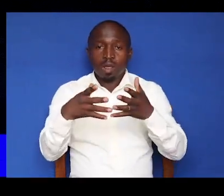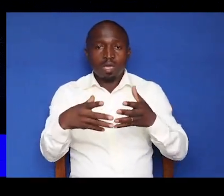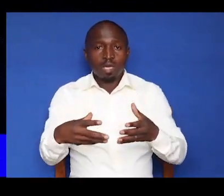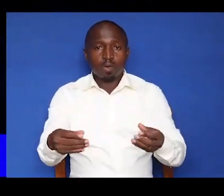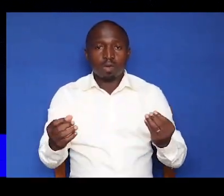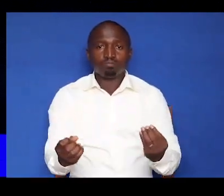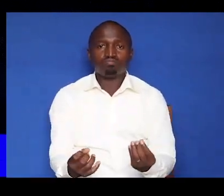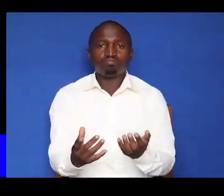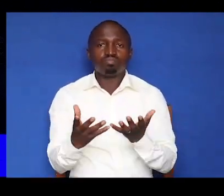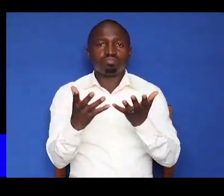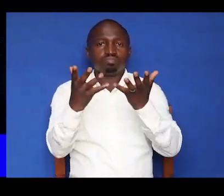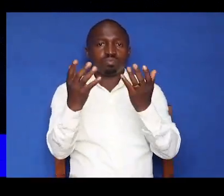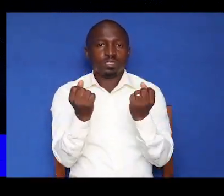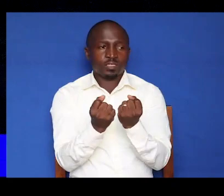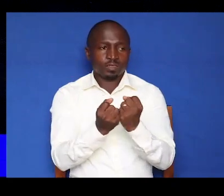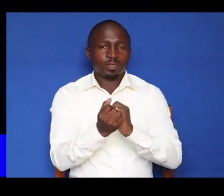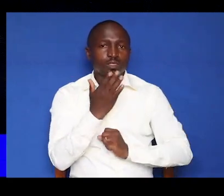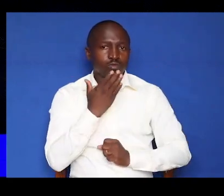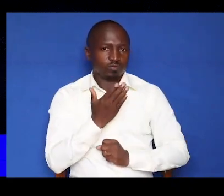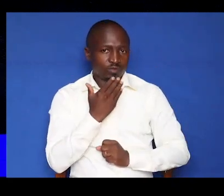chemical composition of salinity.